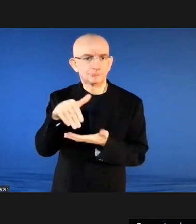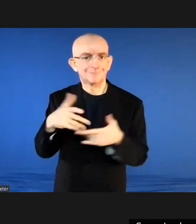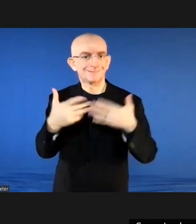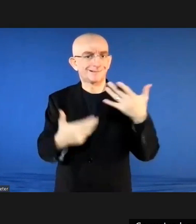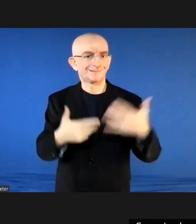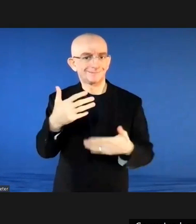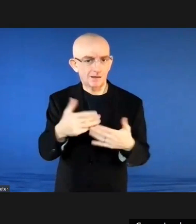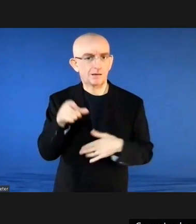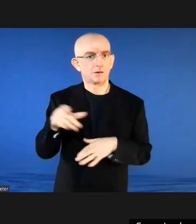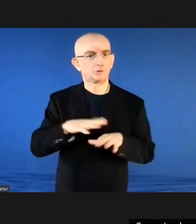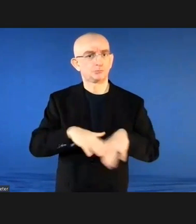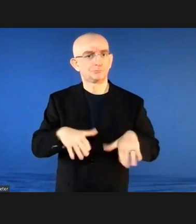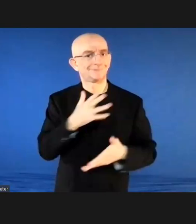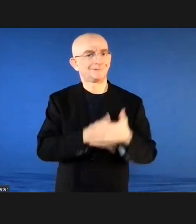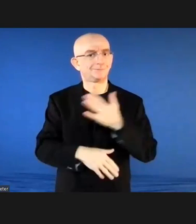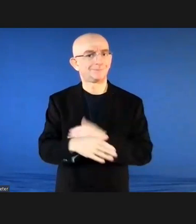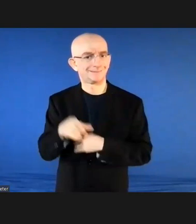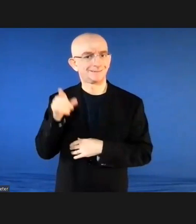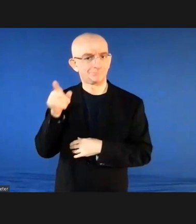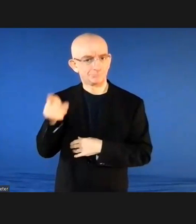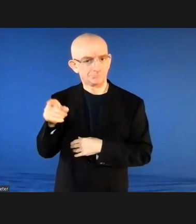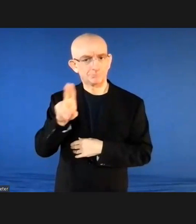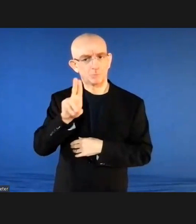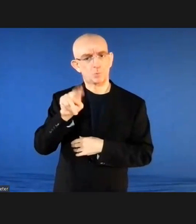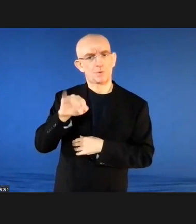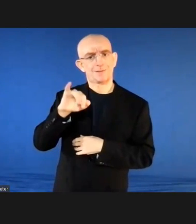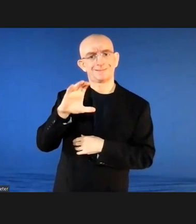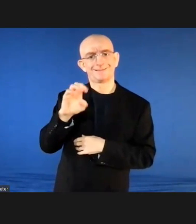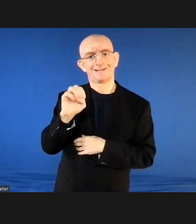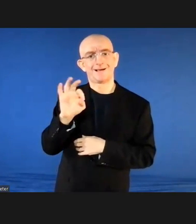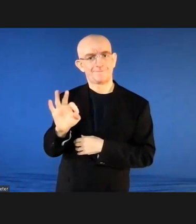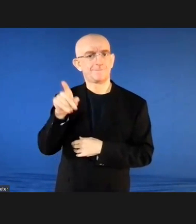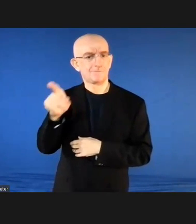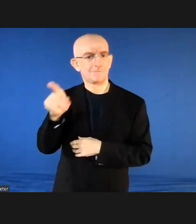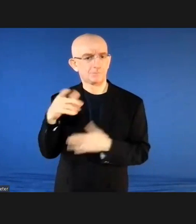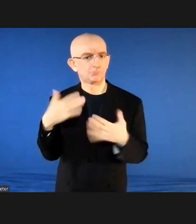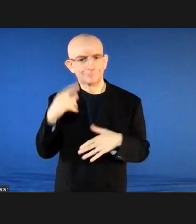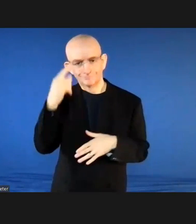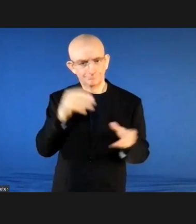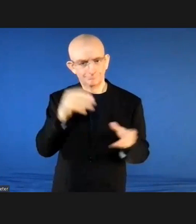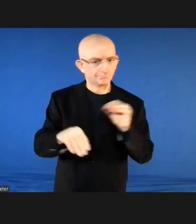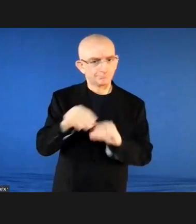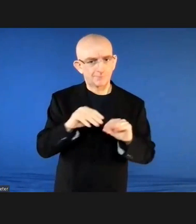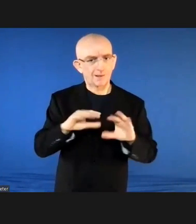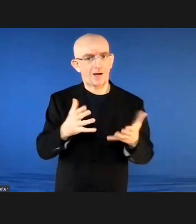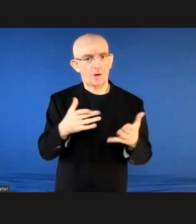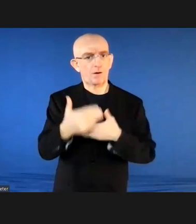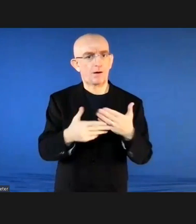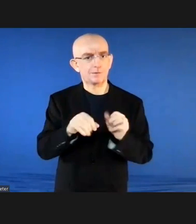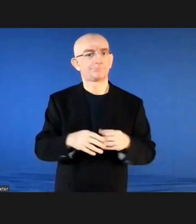also UNESCO's Institute of Statistics to publish improved disability disaggregated education